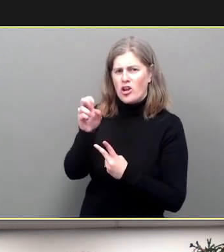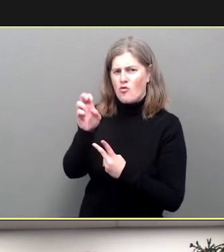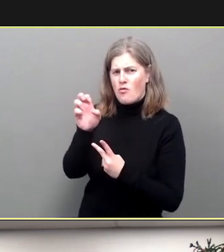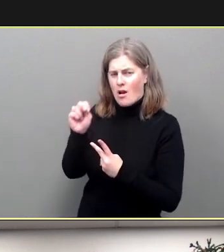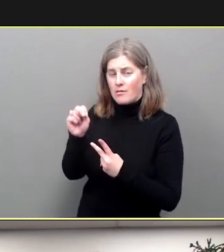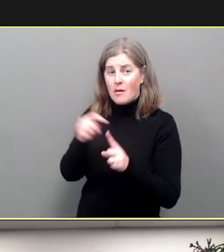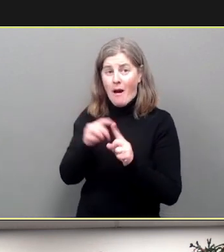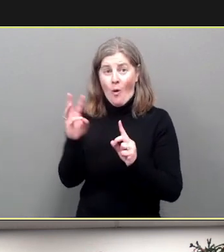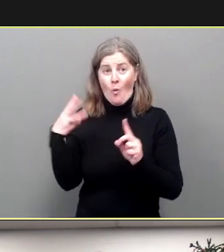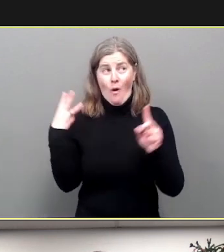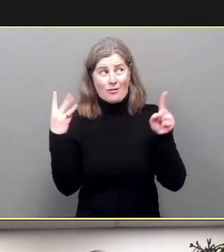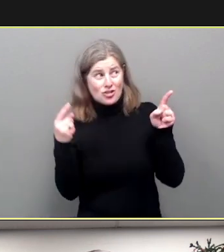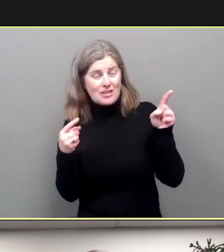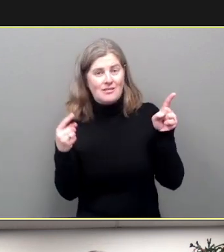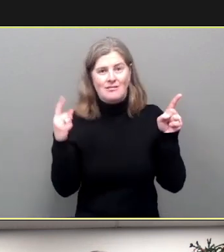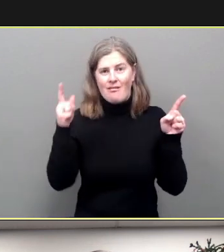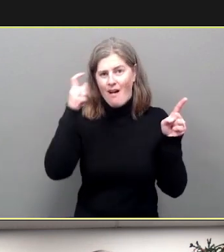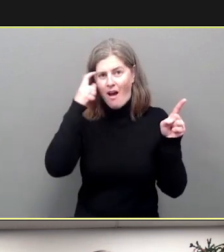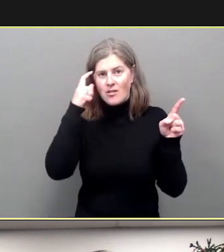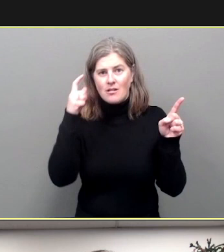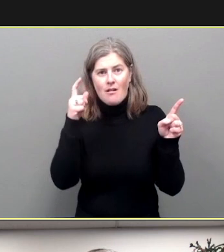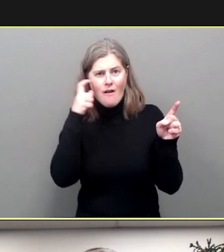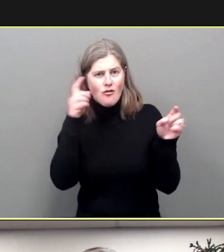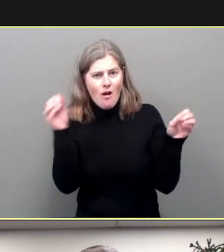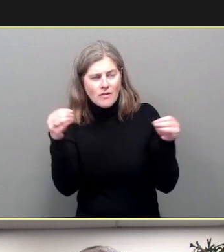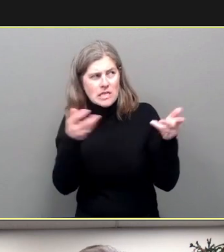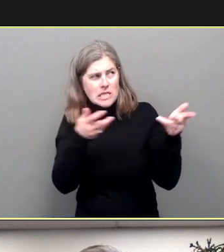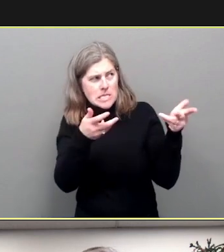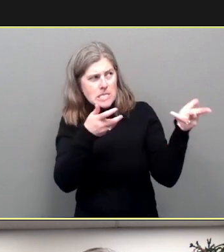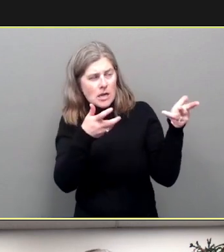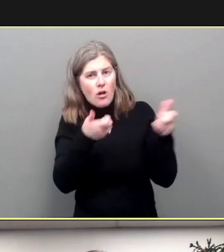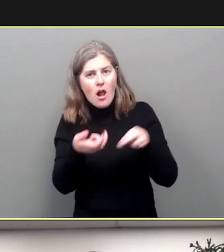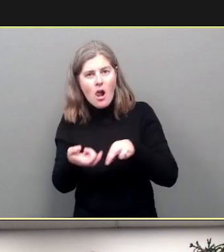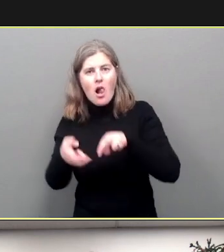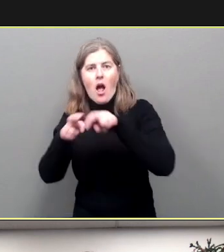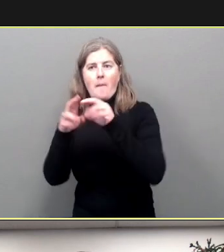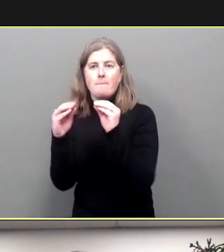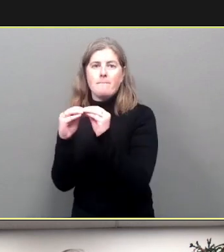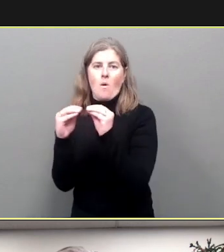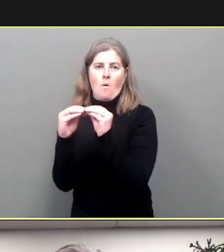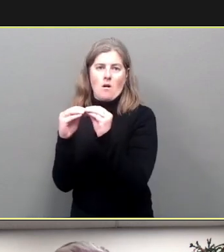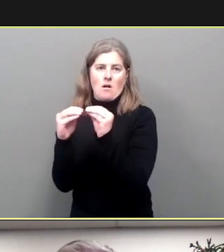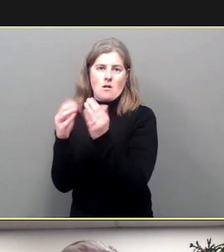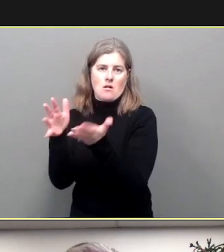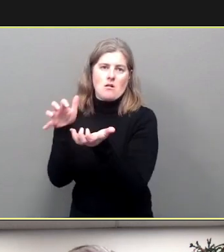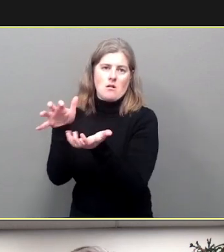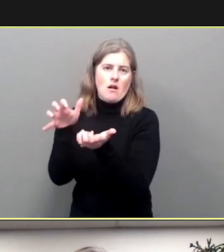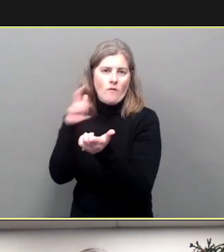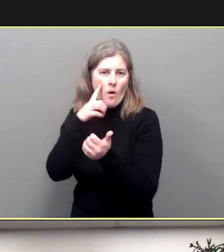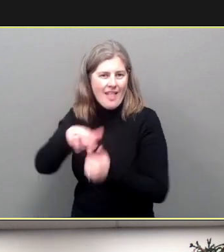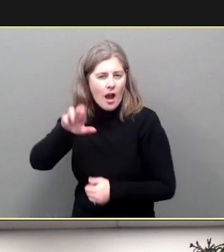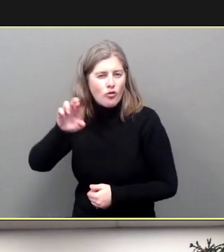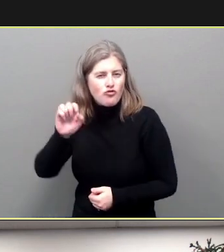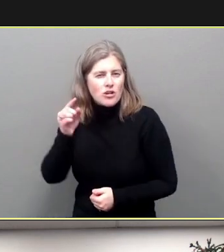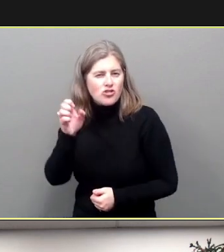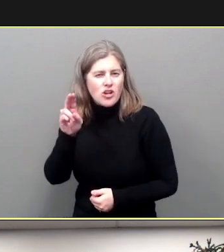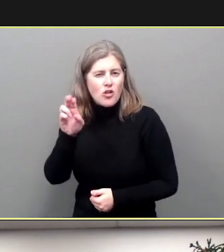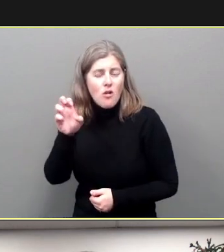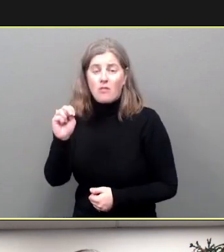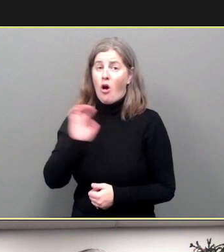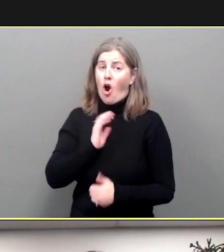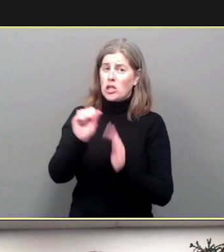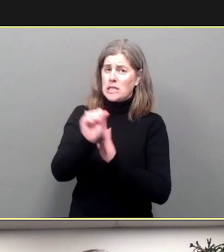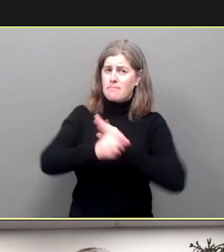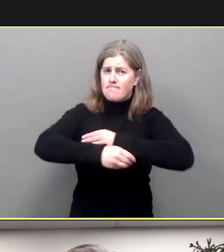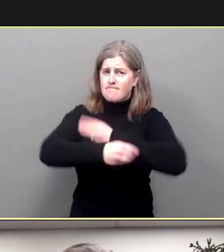in Washington and through the governor's office have worked to get us a little bit more supply on that. I think our state does well